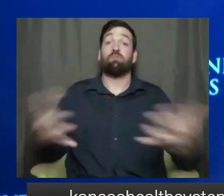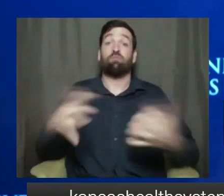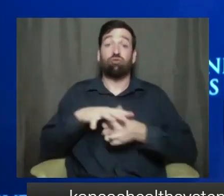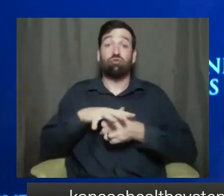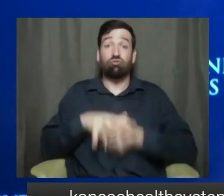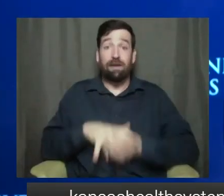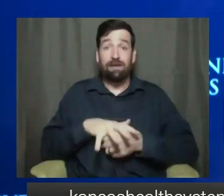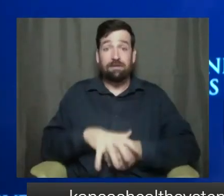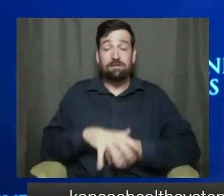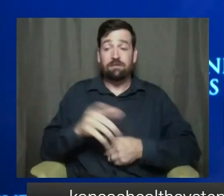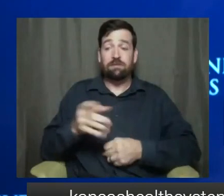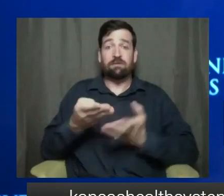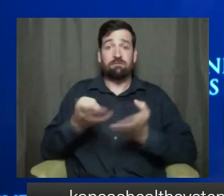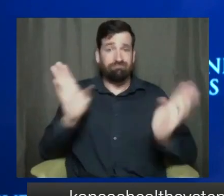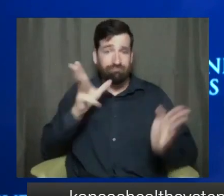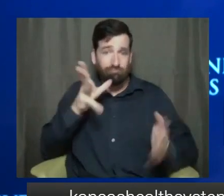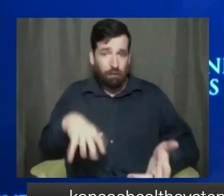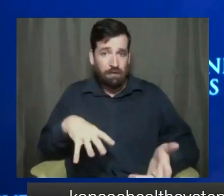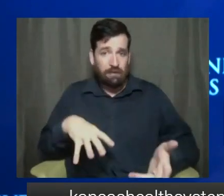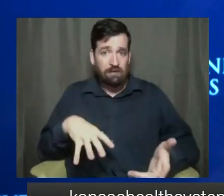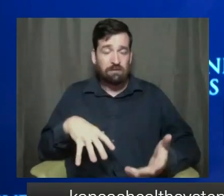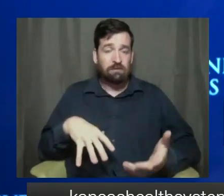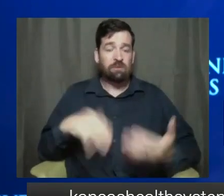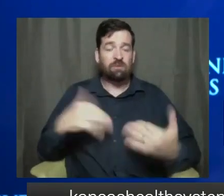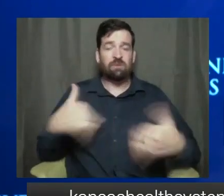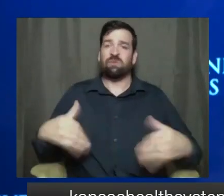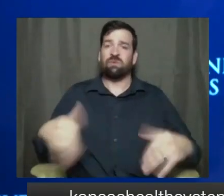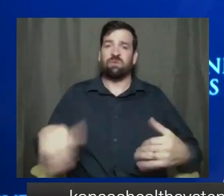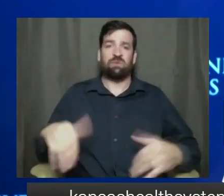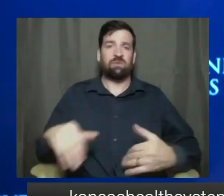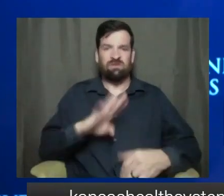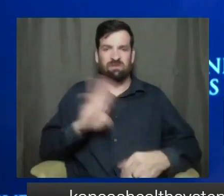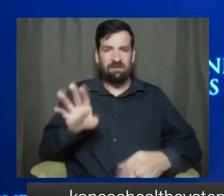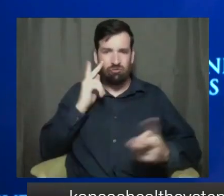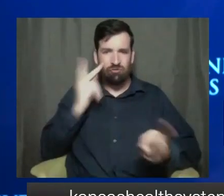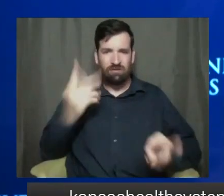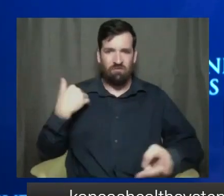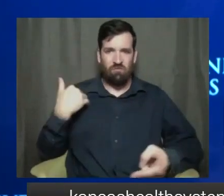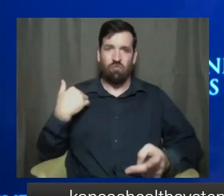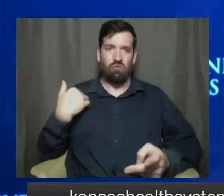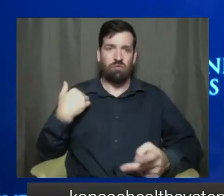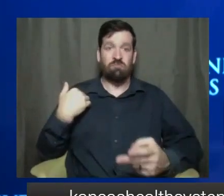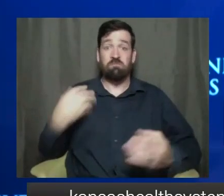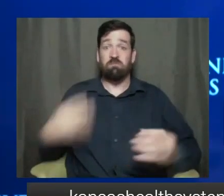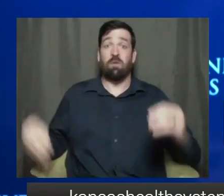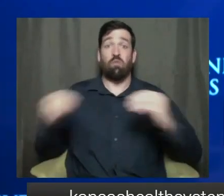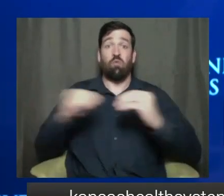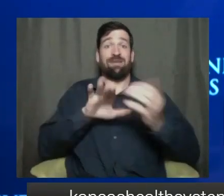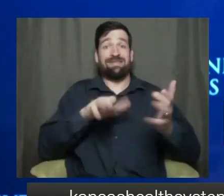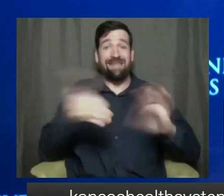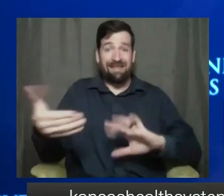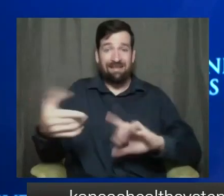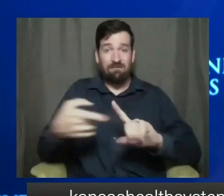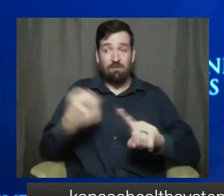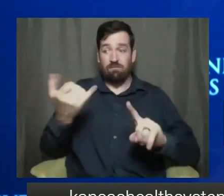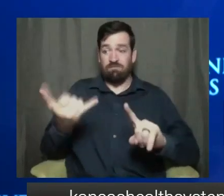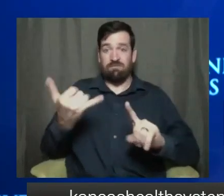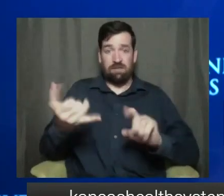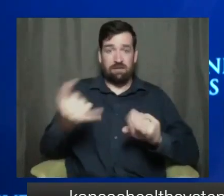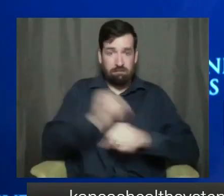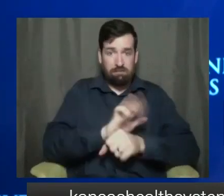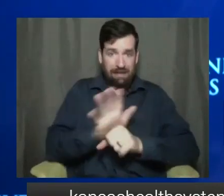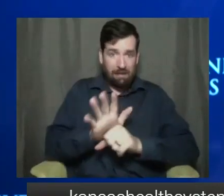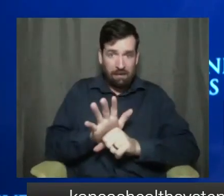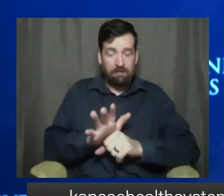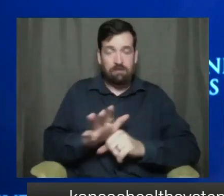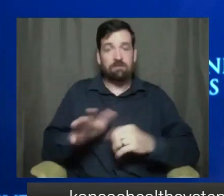in general are under is unprecedented. You know, we've had more deaths from this pandemic than any other pandemic in American history. We're